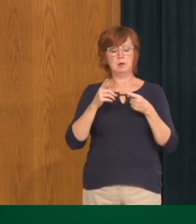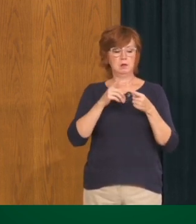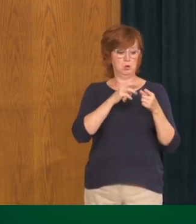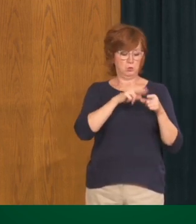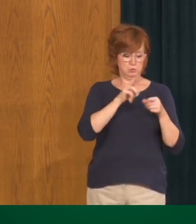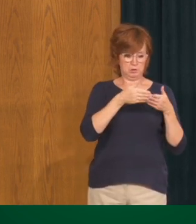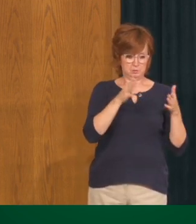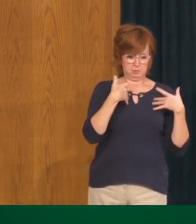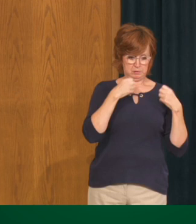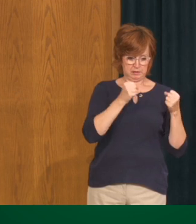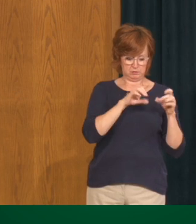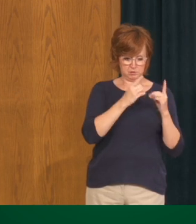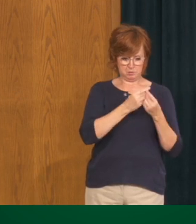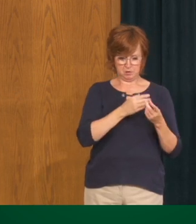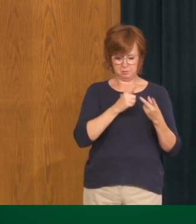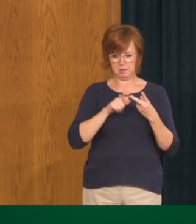the